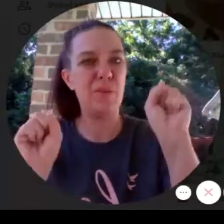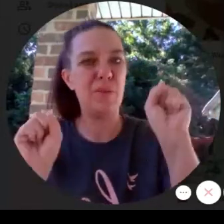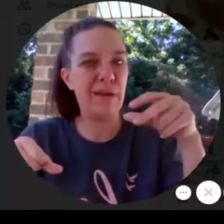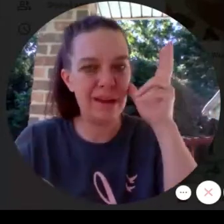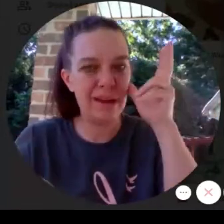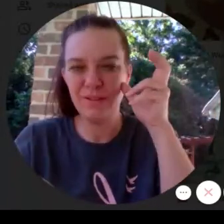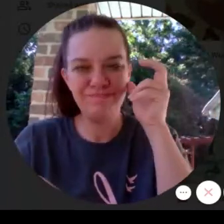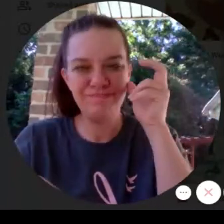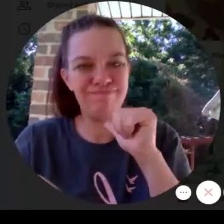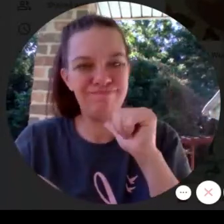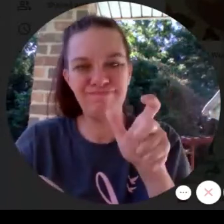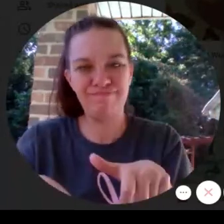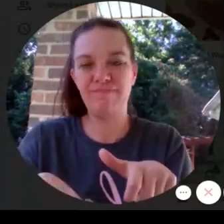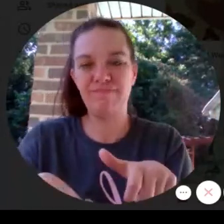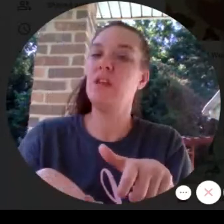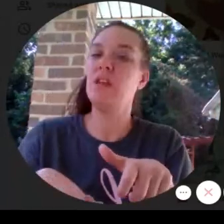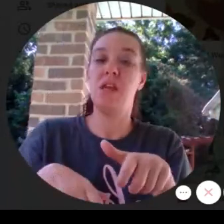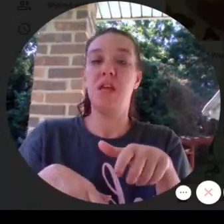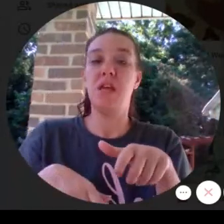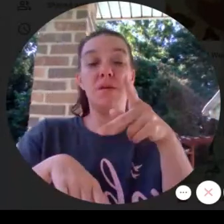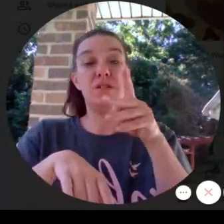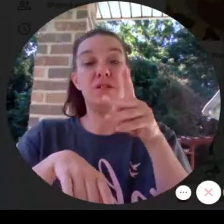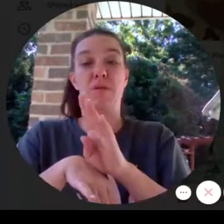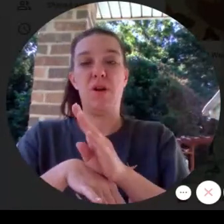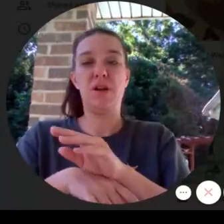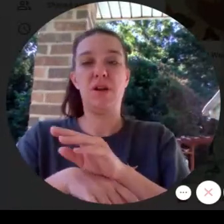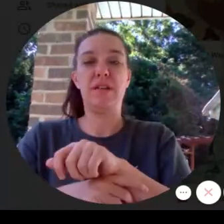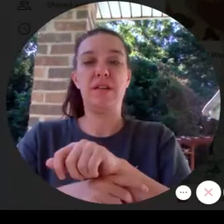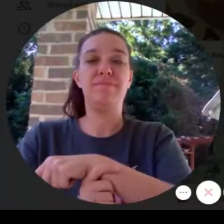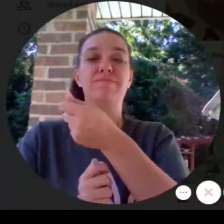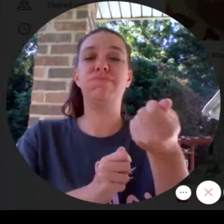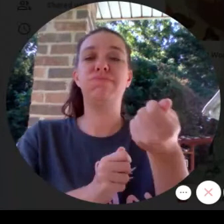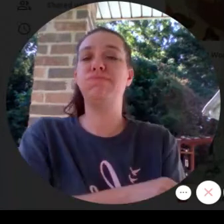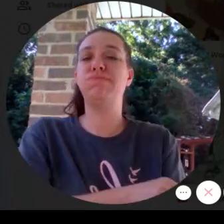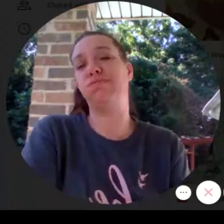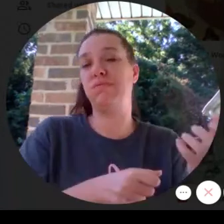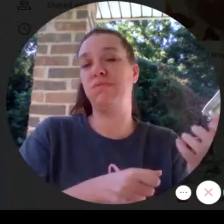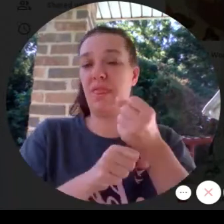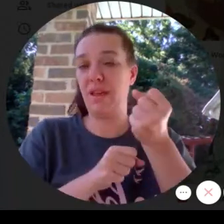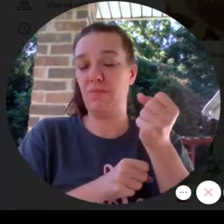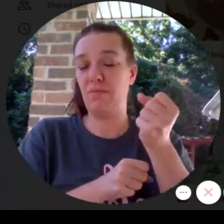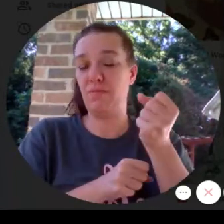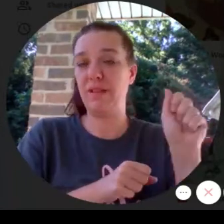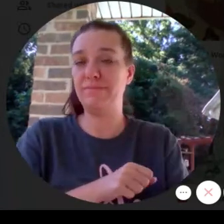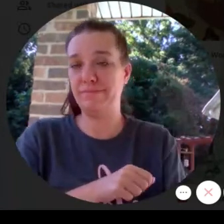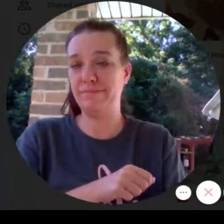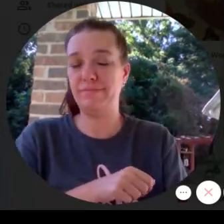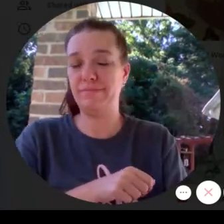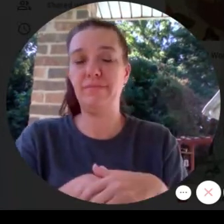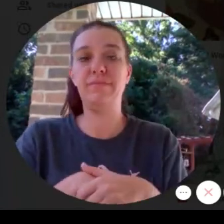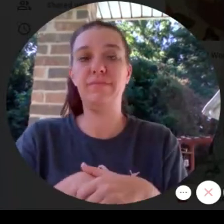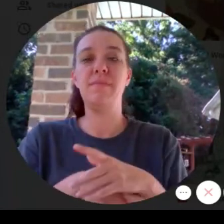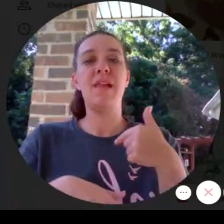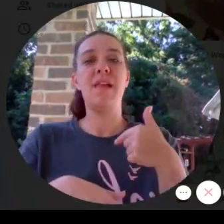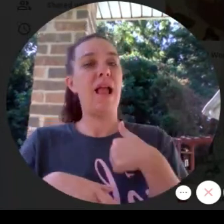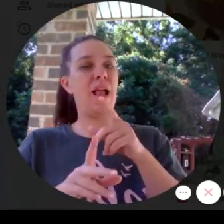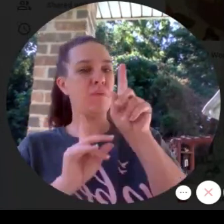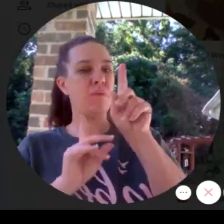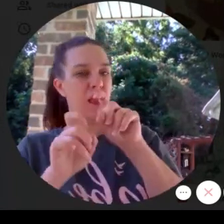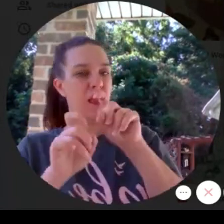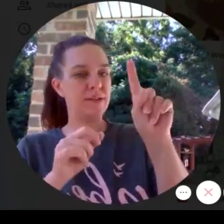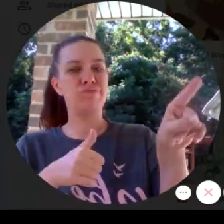Barkin swung the umbrella, pointing its metal tip at the ground. "I will ask only